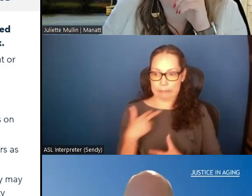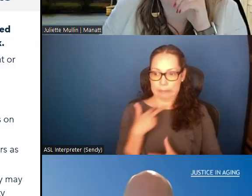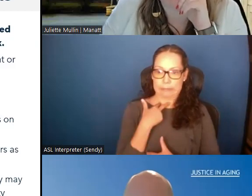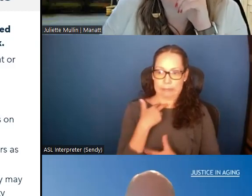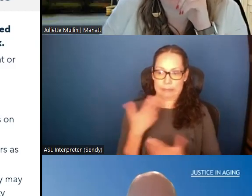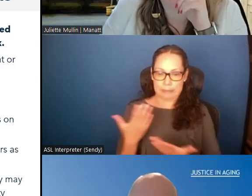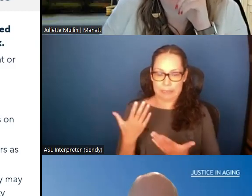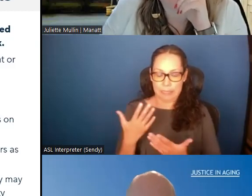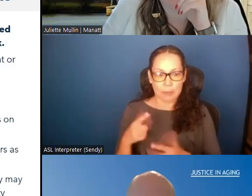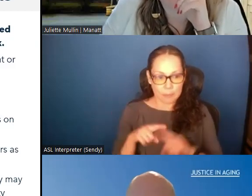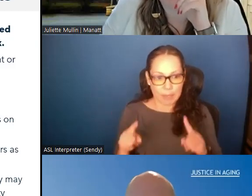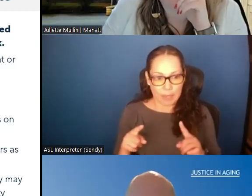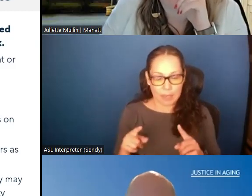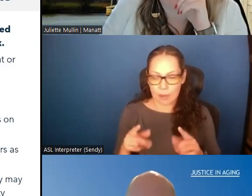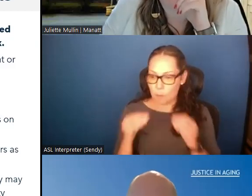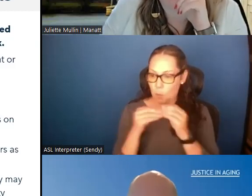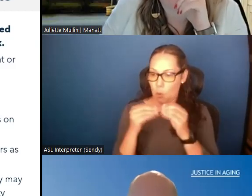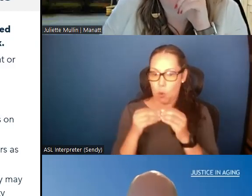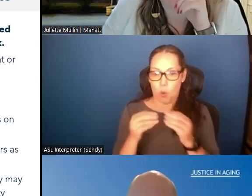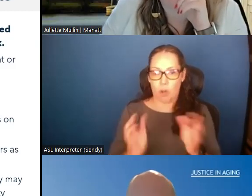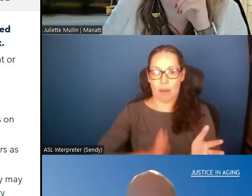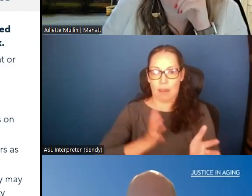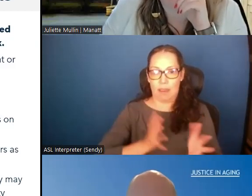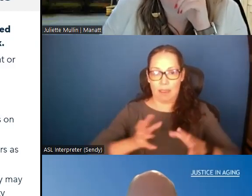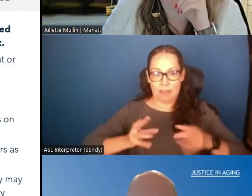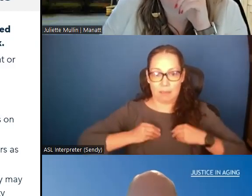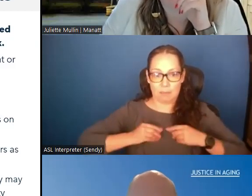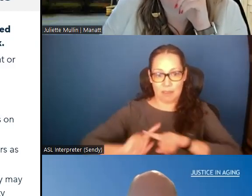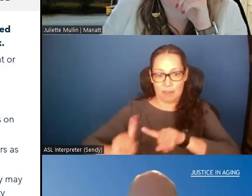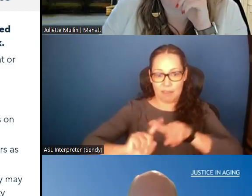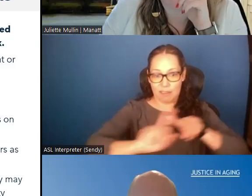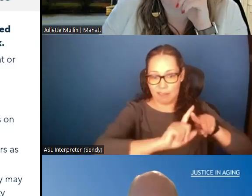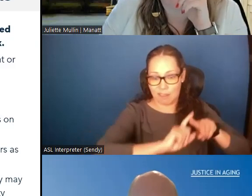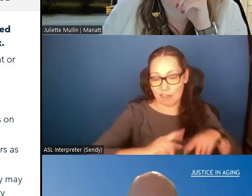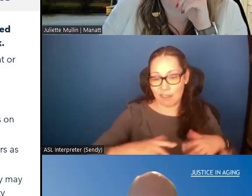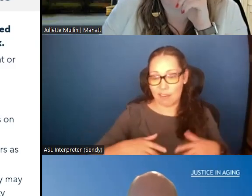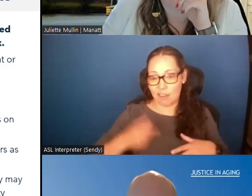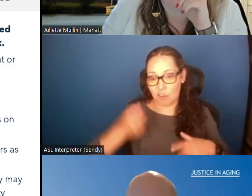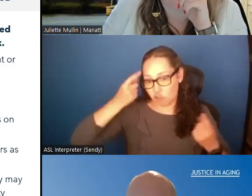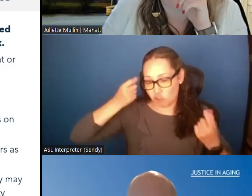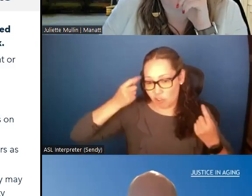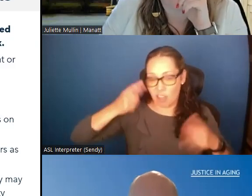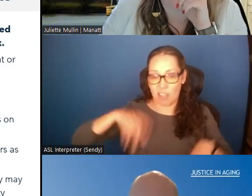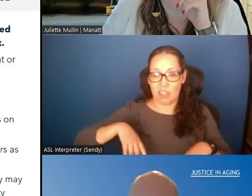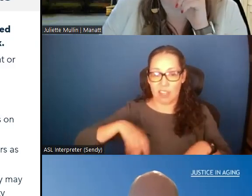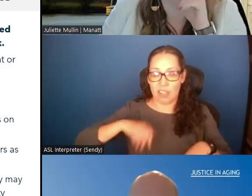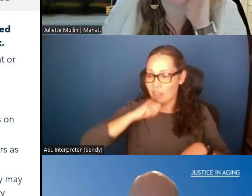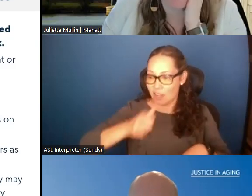some informal understandings, as opposed to nailing everything